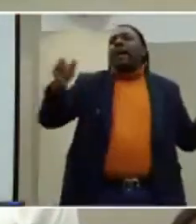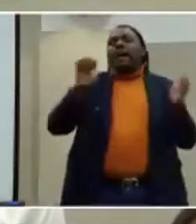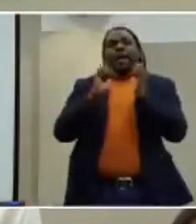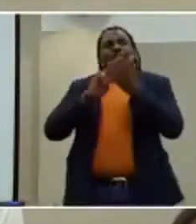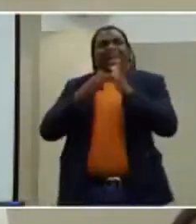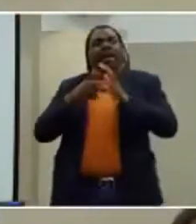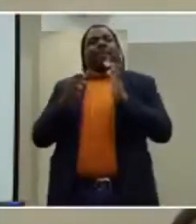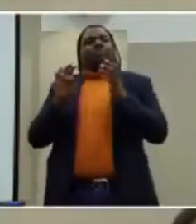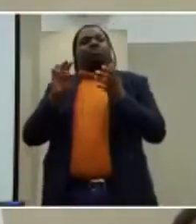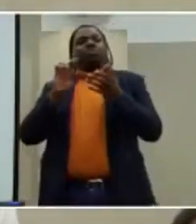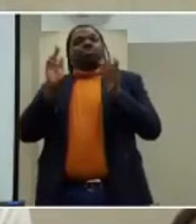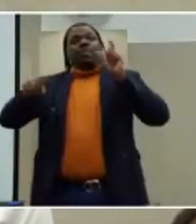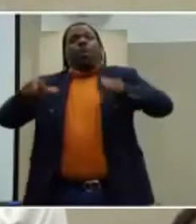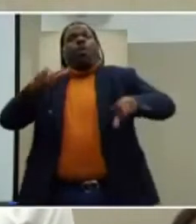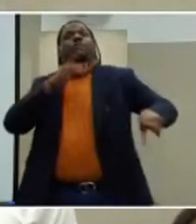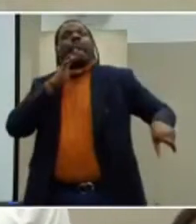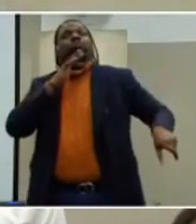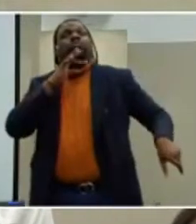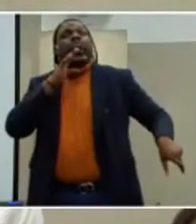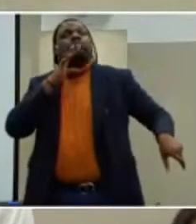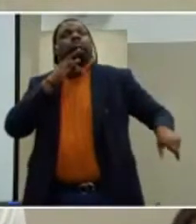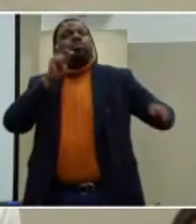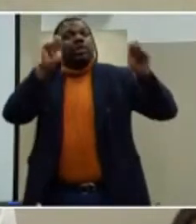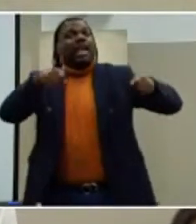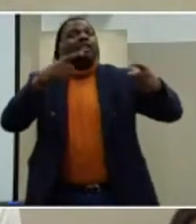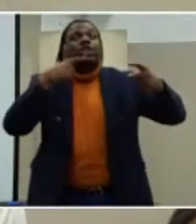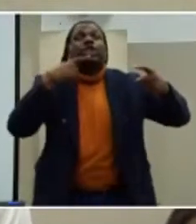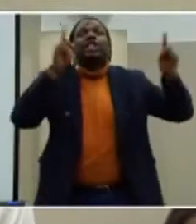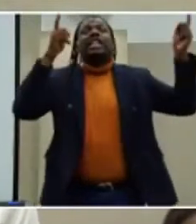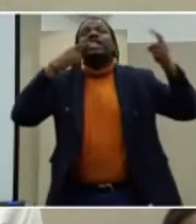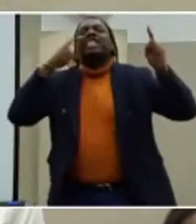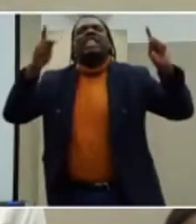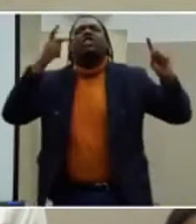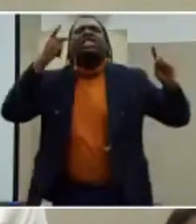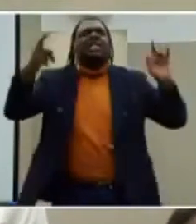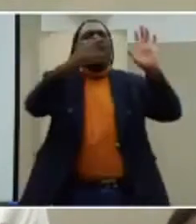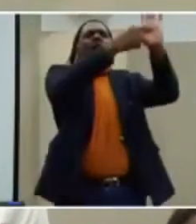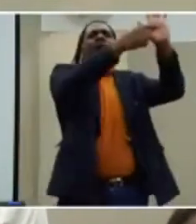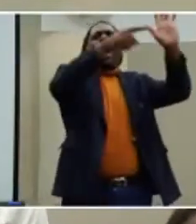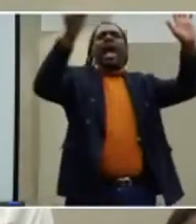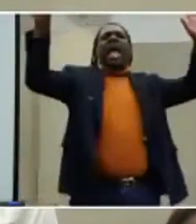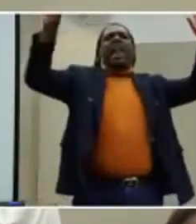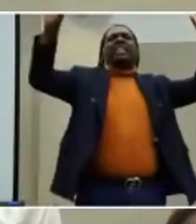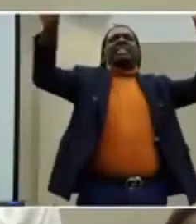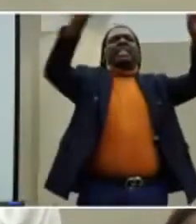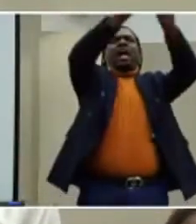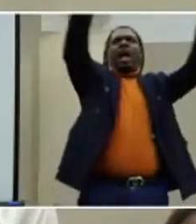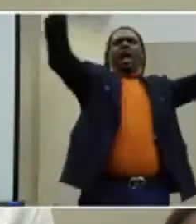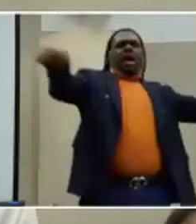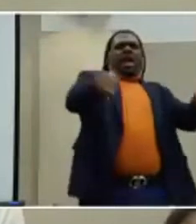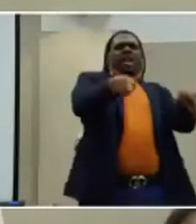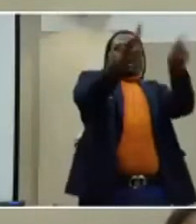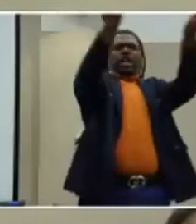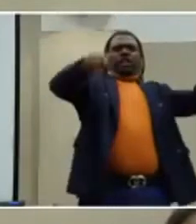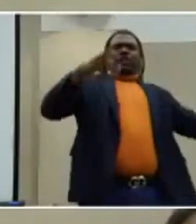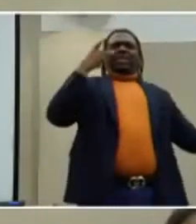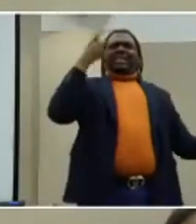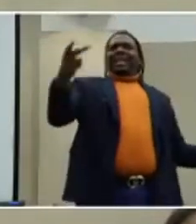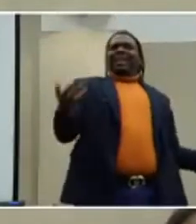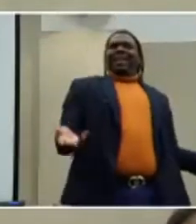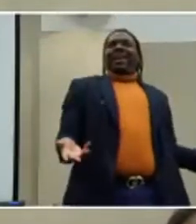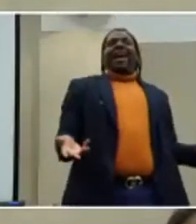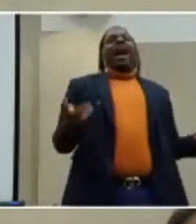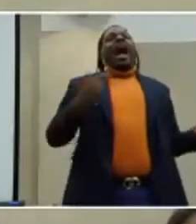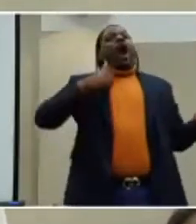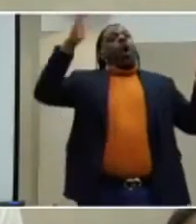enunciators on all the trains with great LEDs telling you where the stops are. So I would hope that